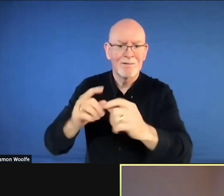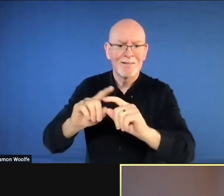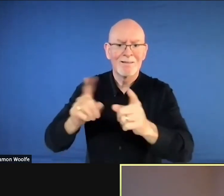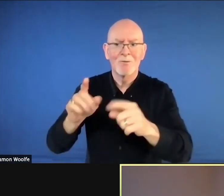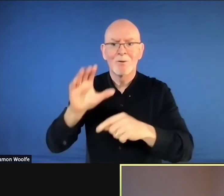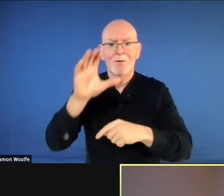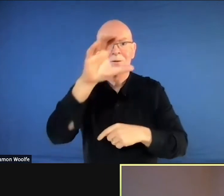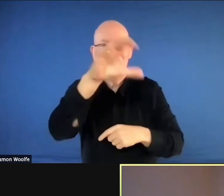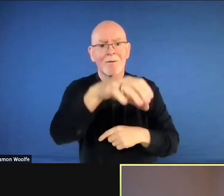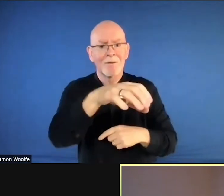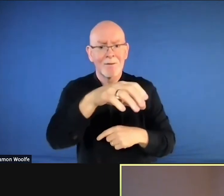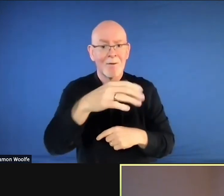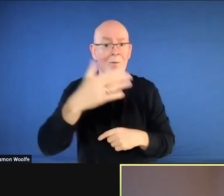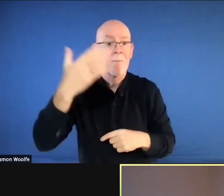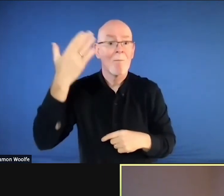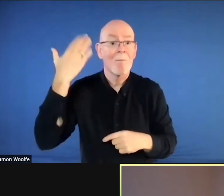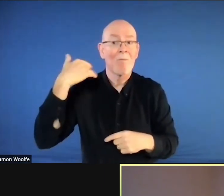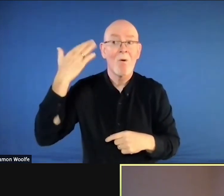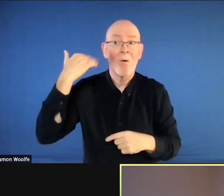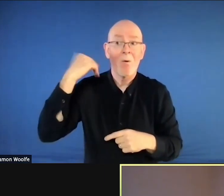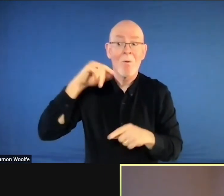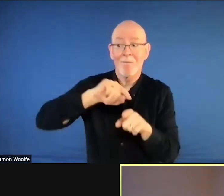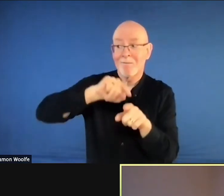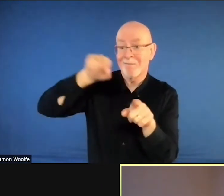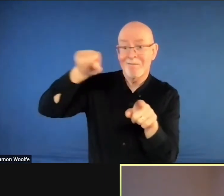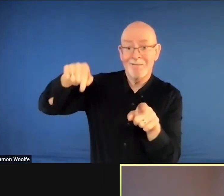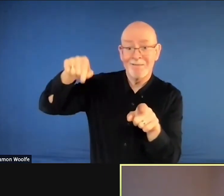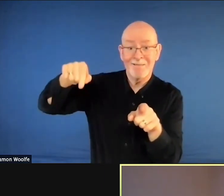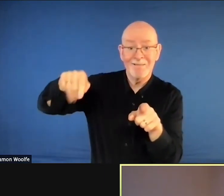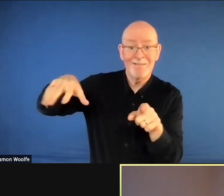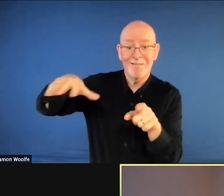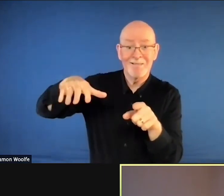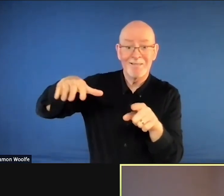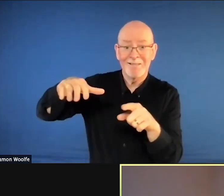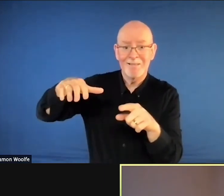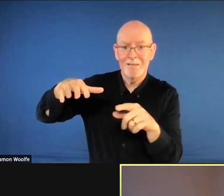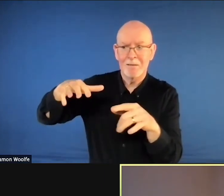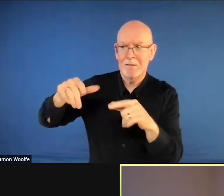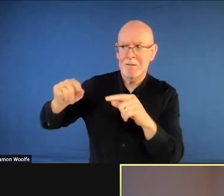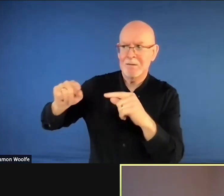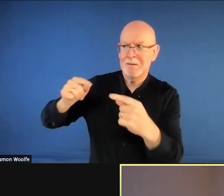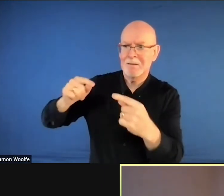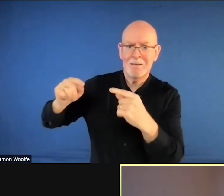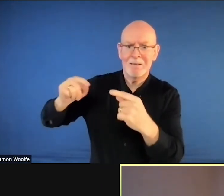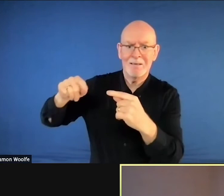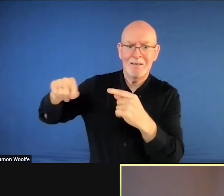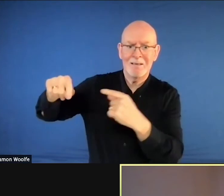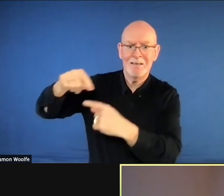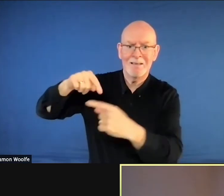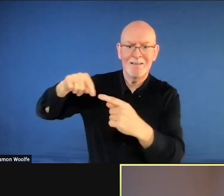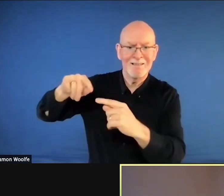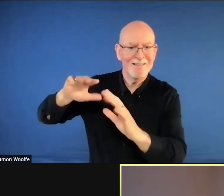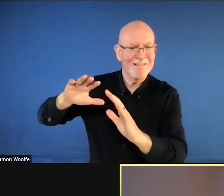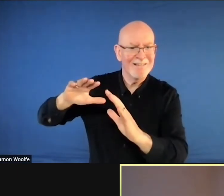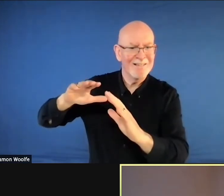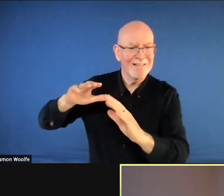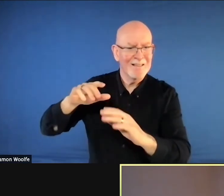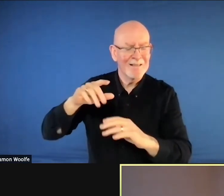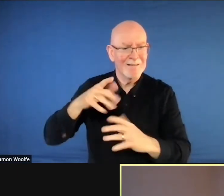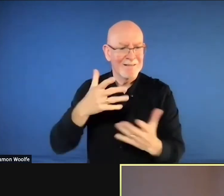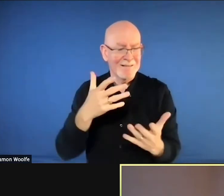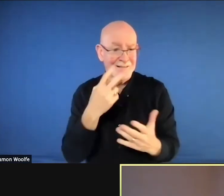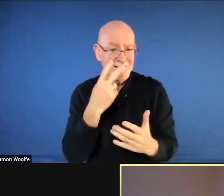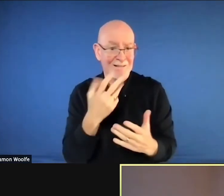such sensitivities. So clearly, while of course the research on this